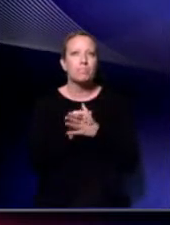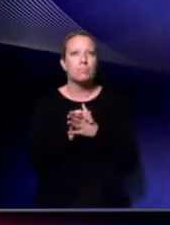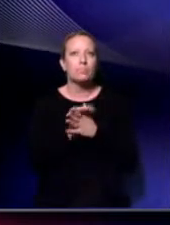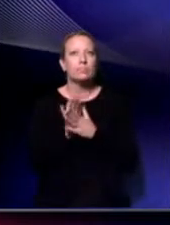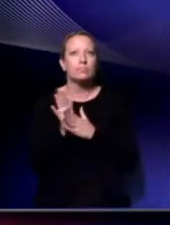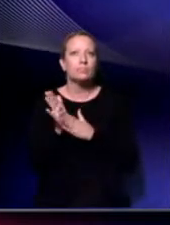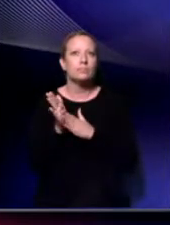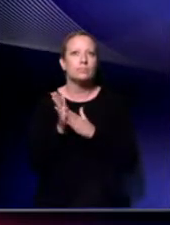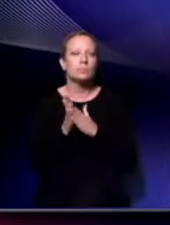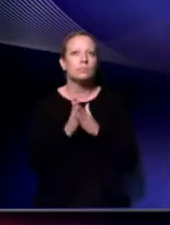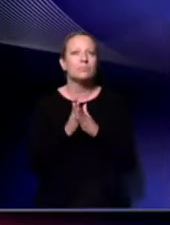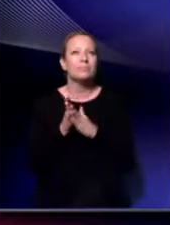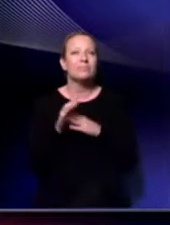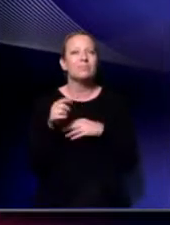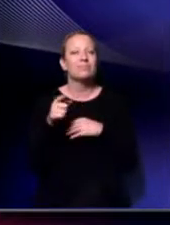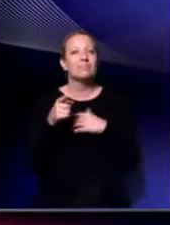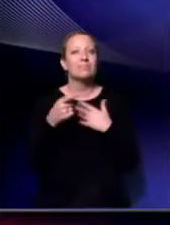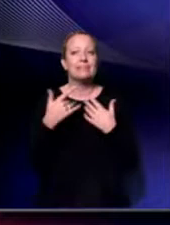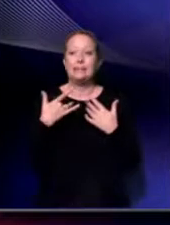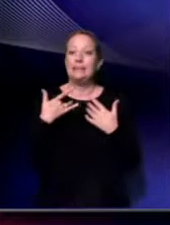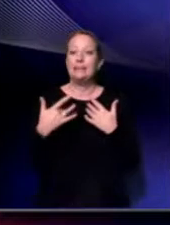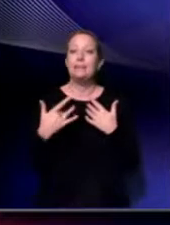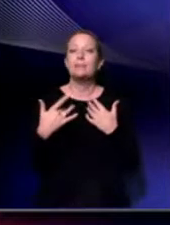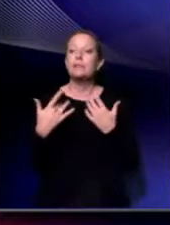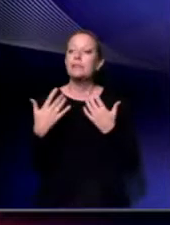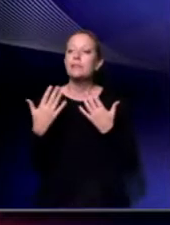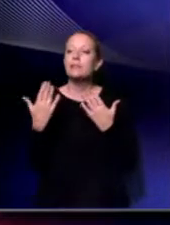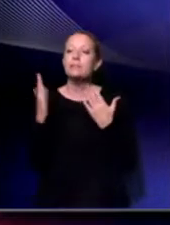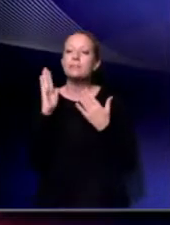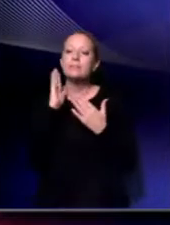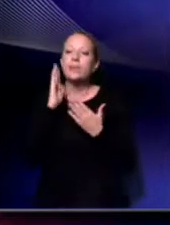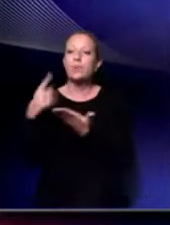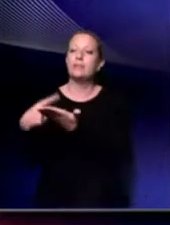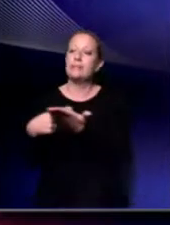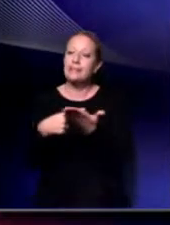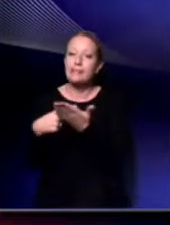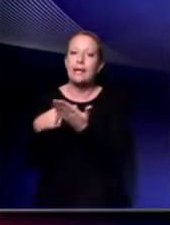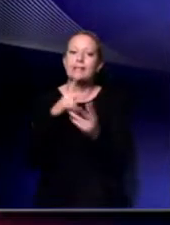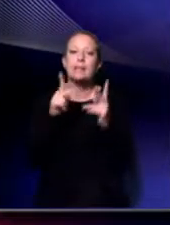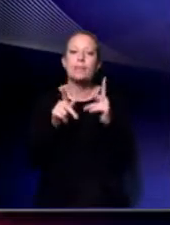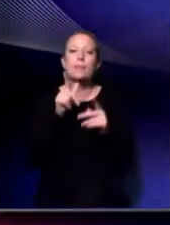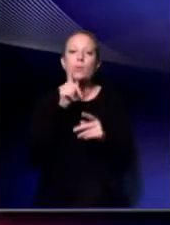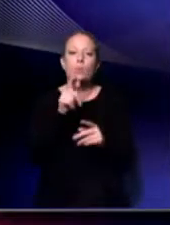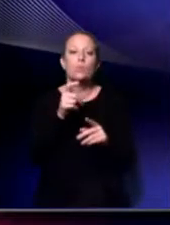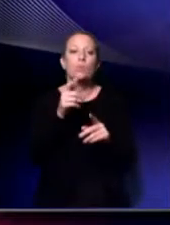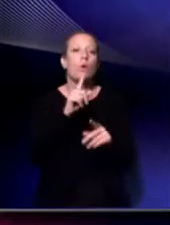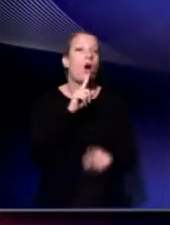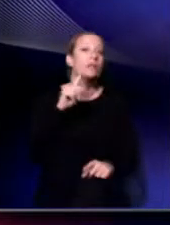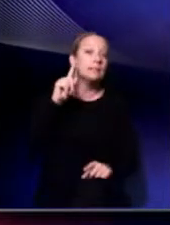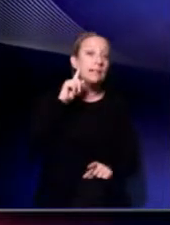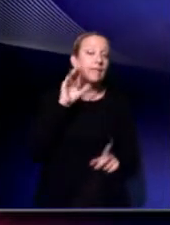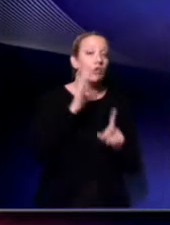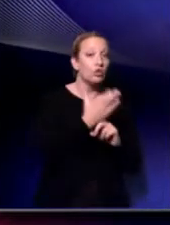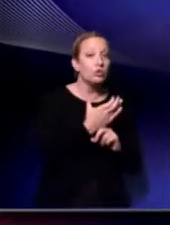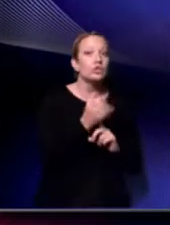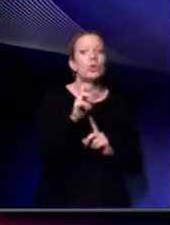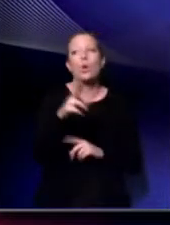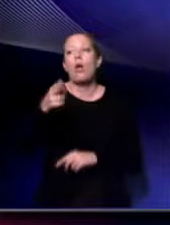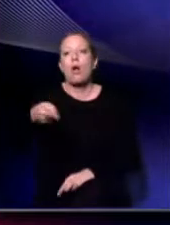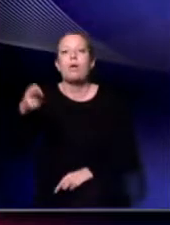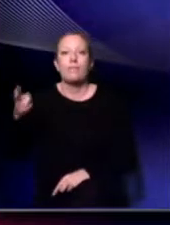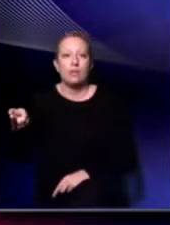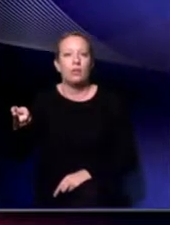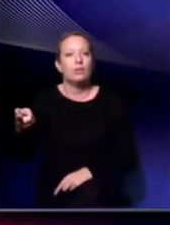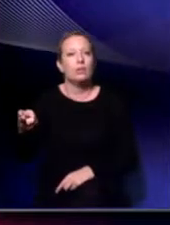comparative thing with a culturally deaf individual and then someone who functions more hard of hearing, and they present the training